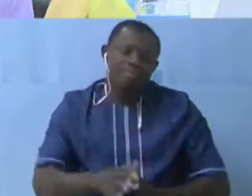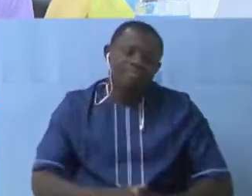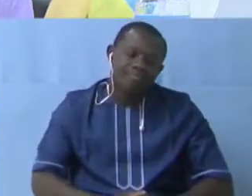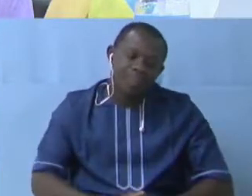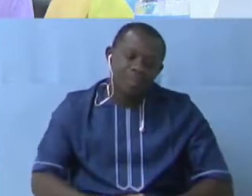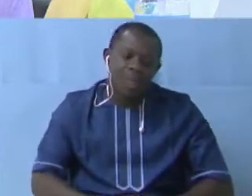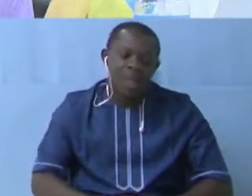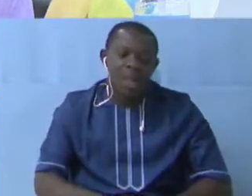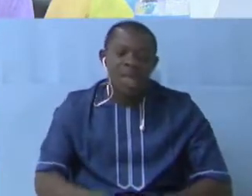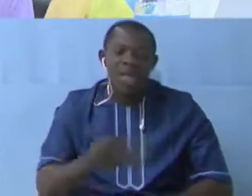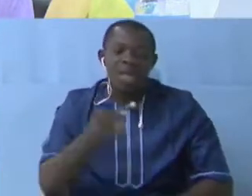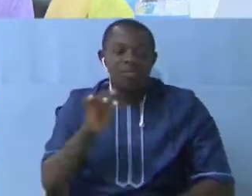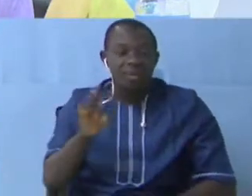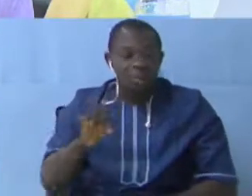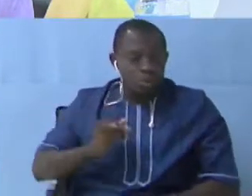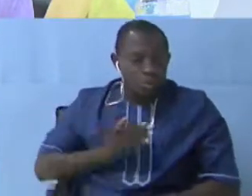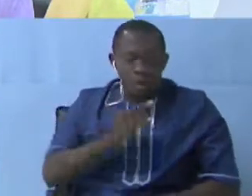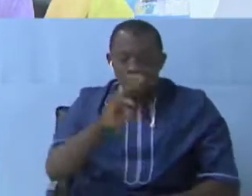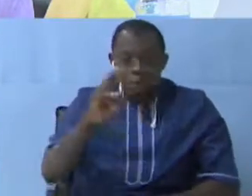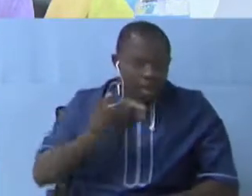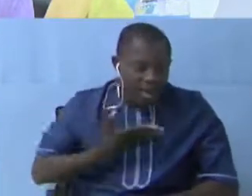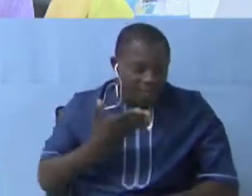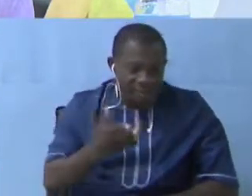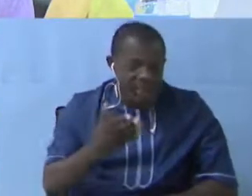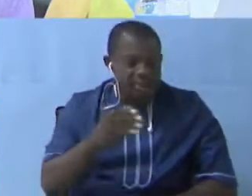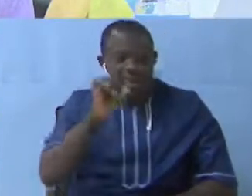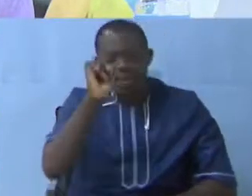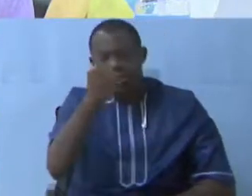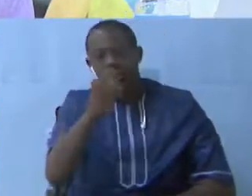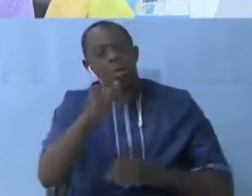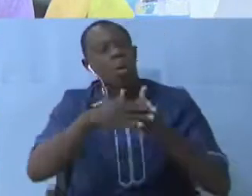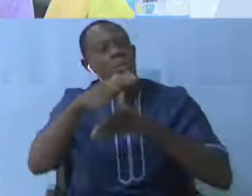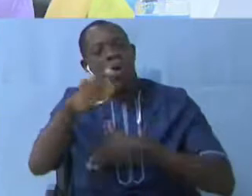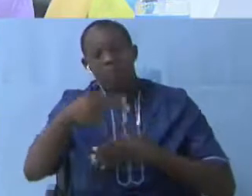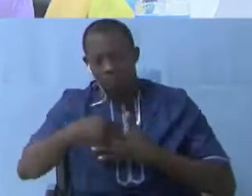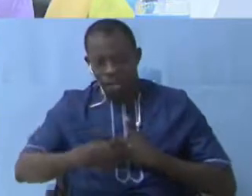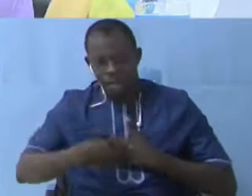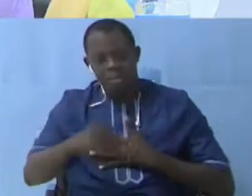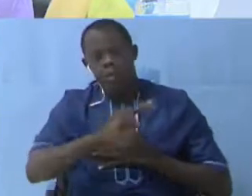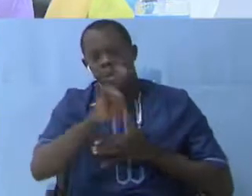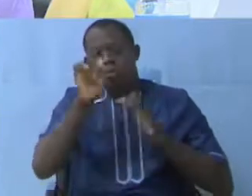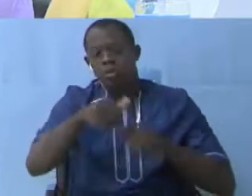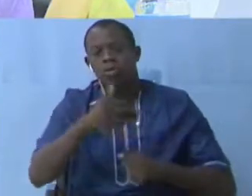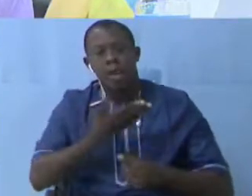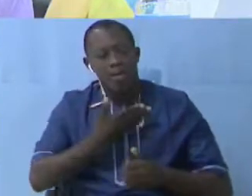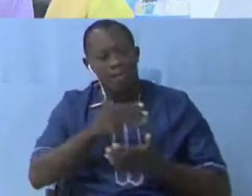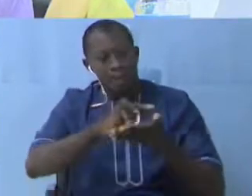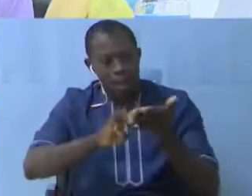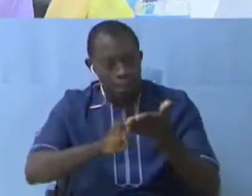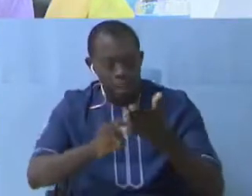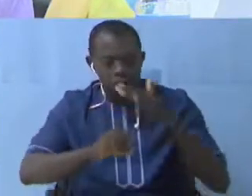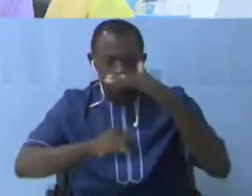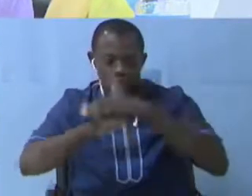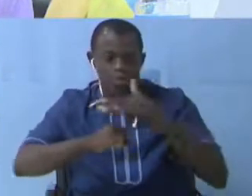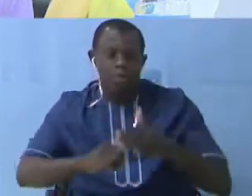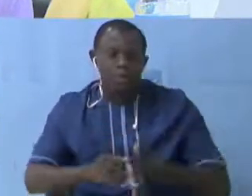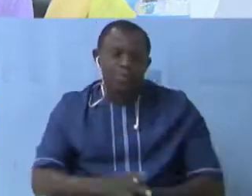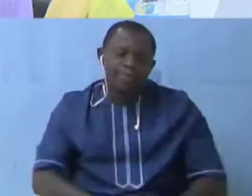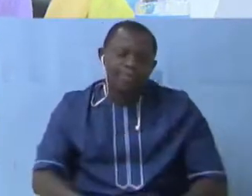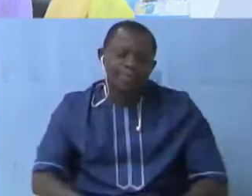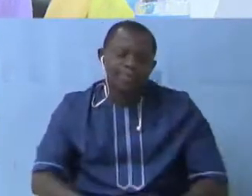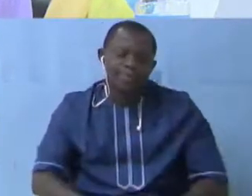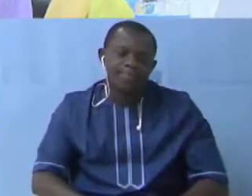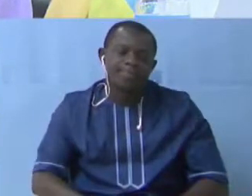Without her, it would have been very difficult for some of those victims to get medical support. bu fa nekkoon de dana métti lool ci ñi nga xam ne ni ñoo loru ci méttital